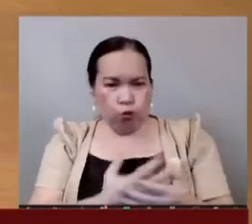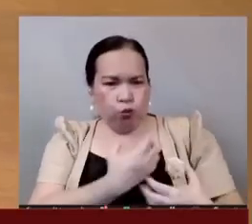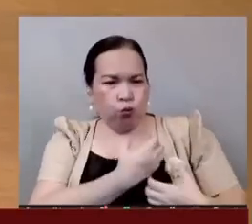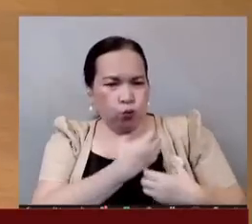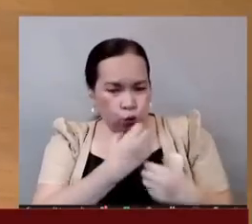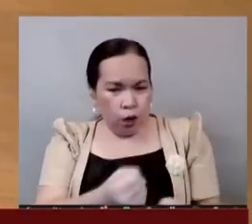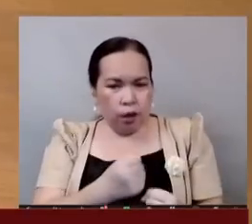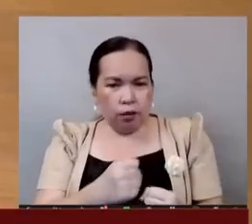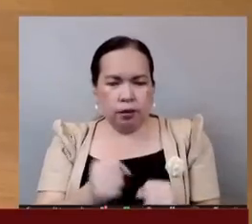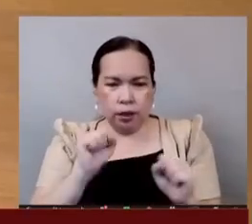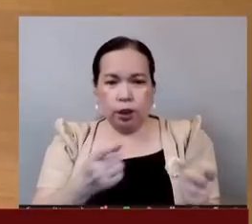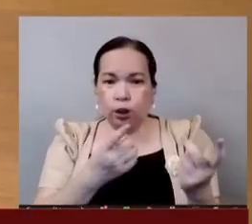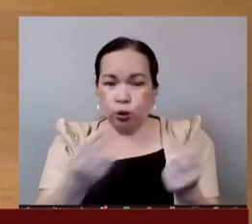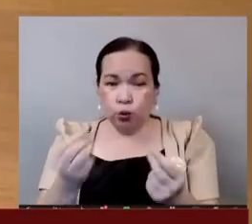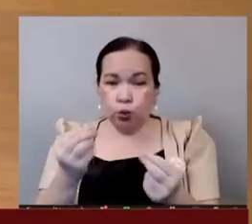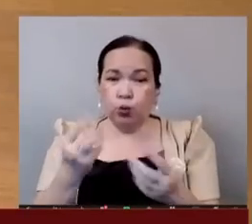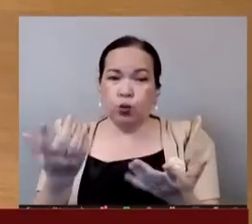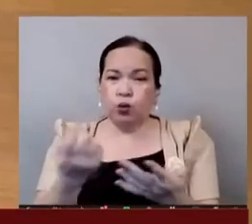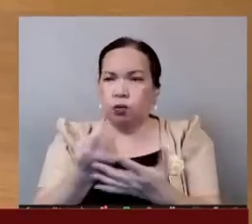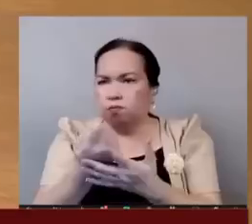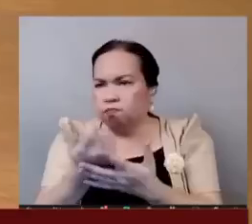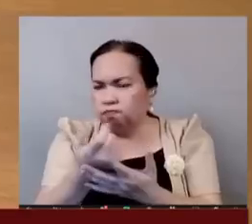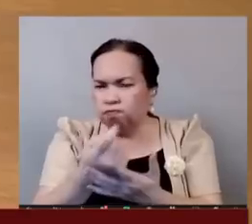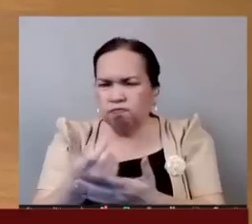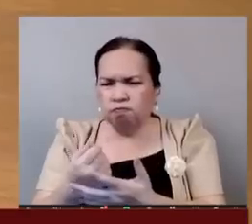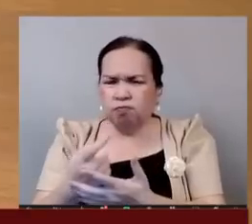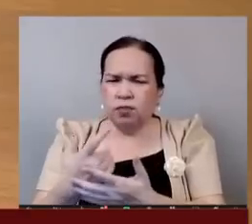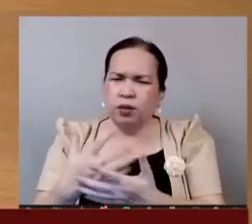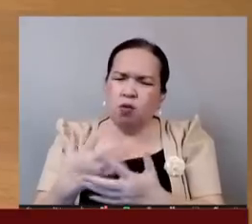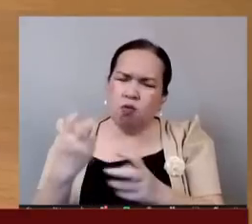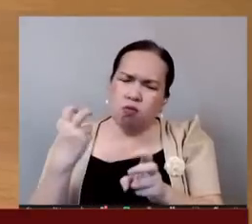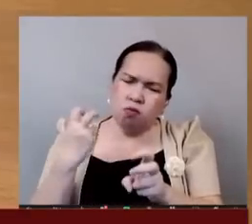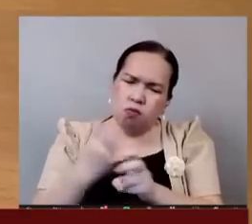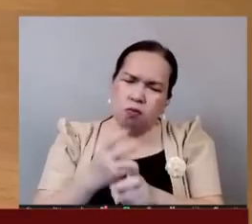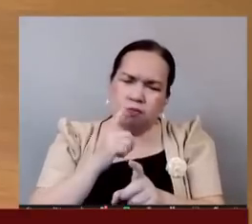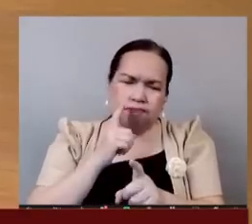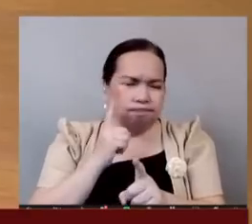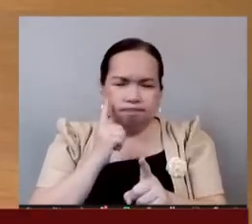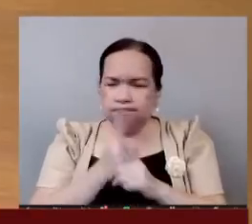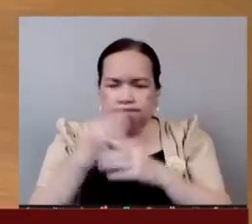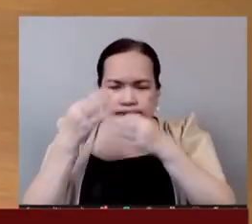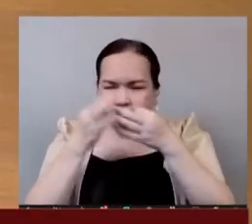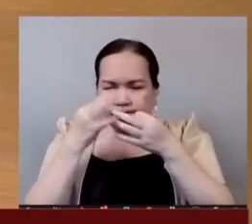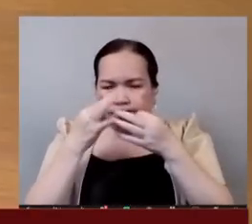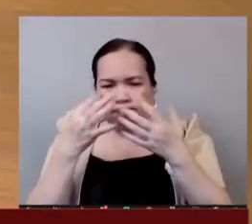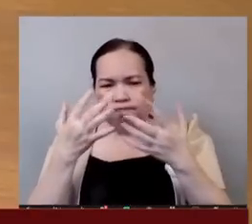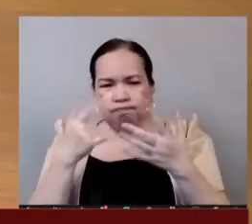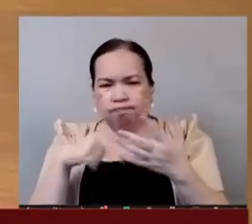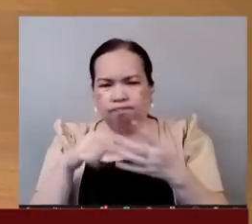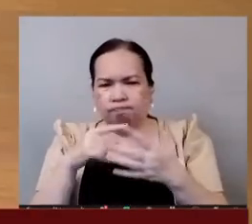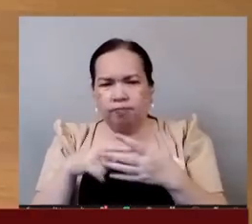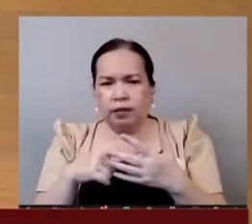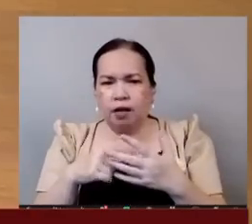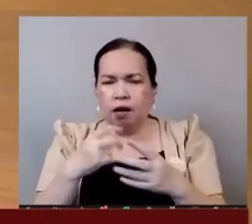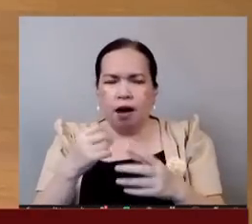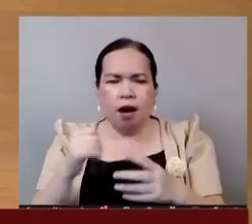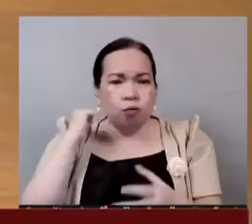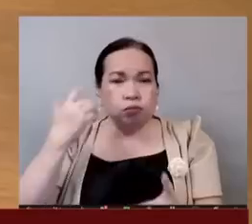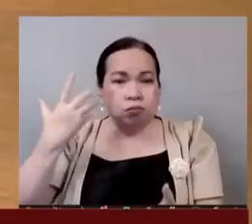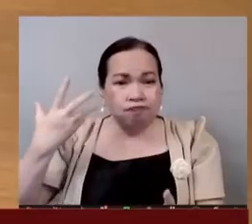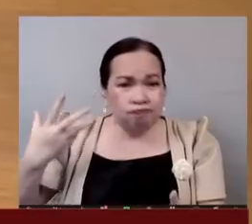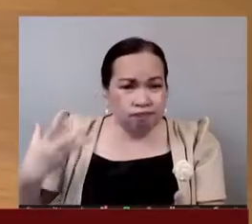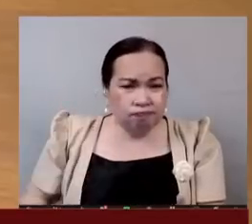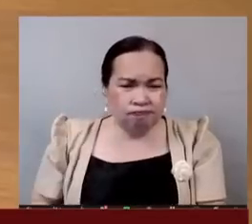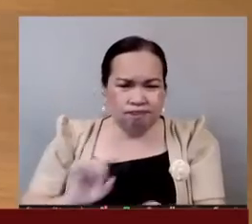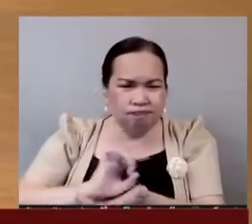task of eliminating this dreaded and corrosive social curse. We cannot tolerate corruption or incompetence in